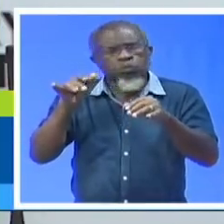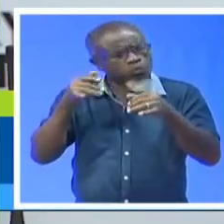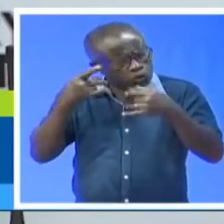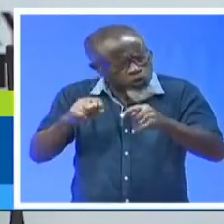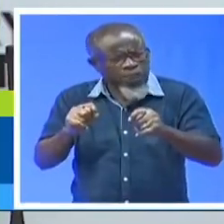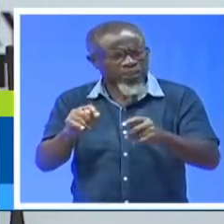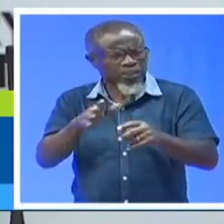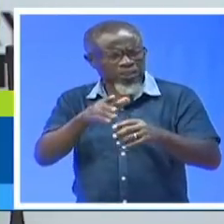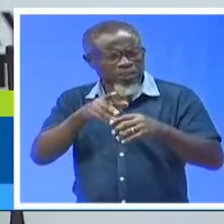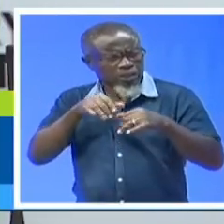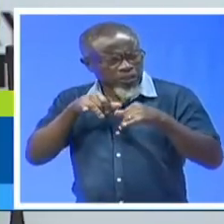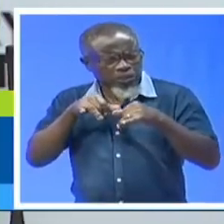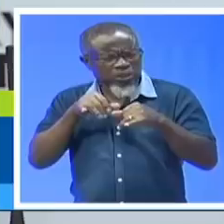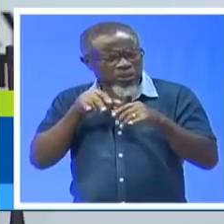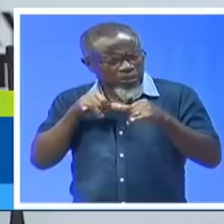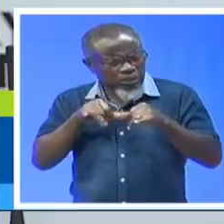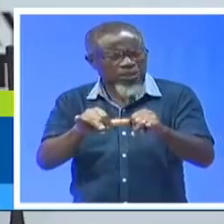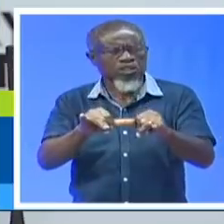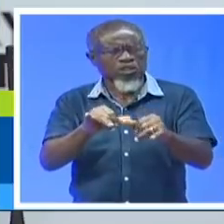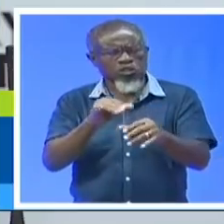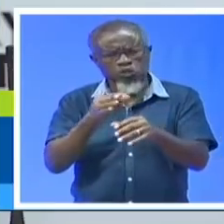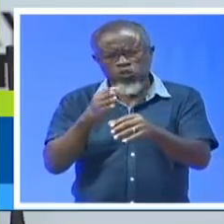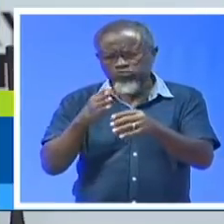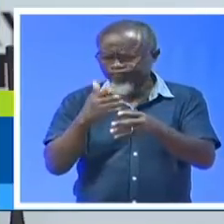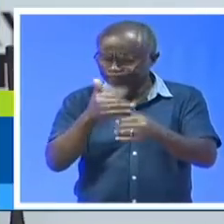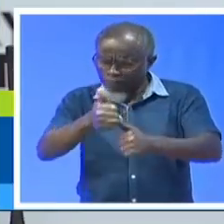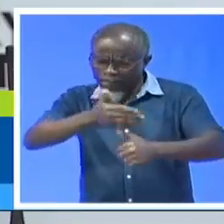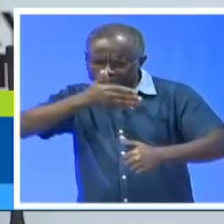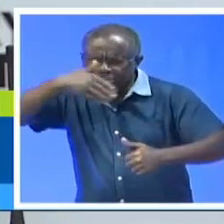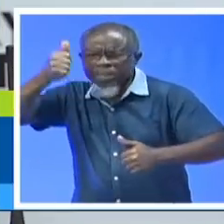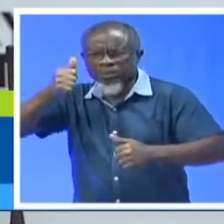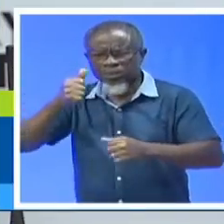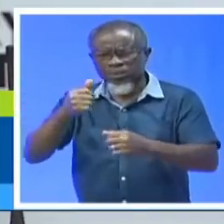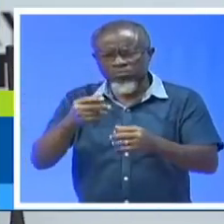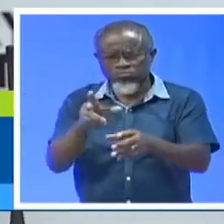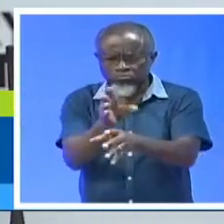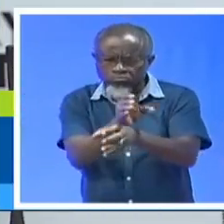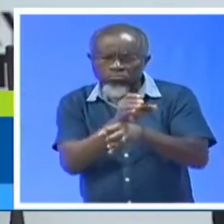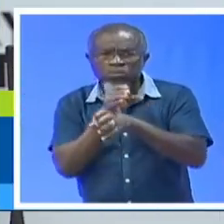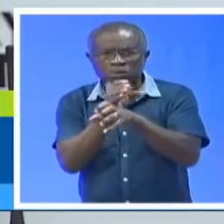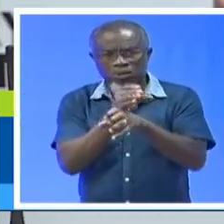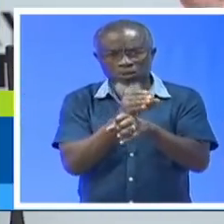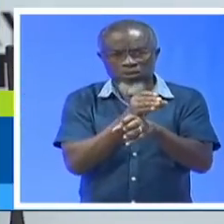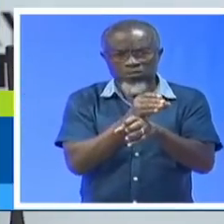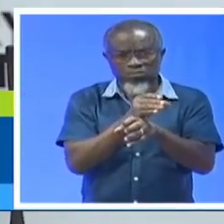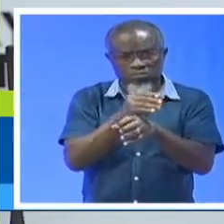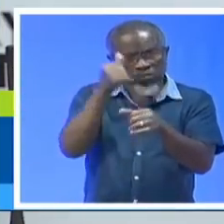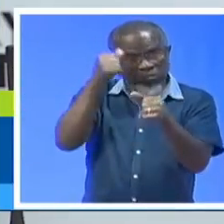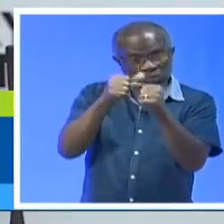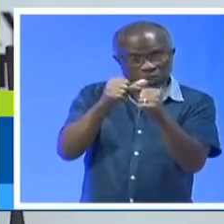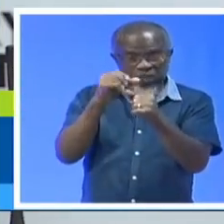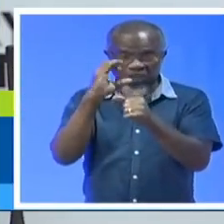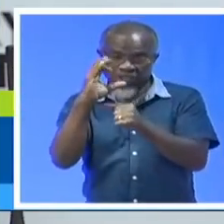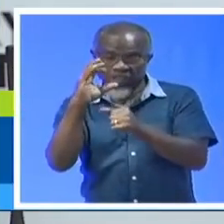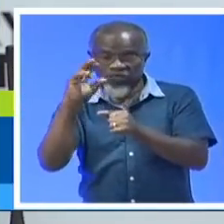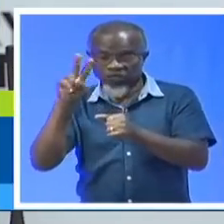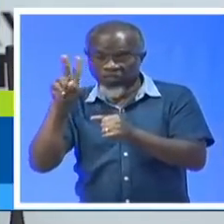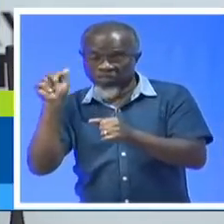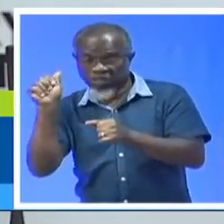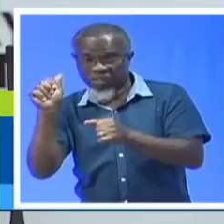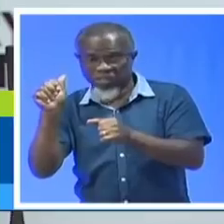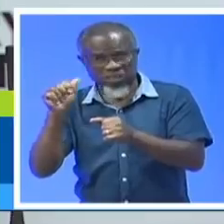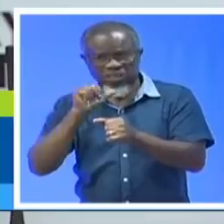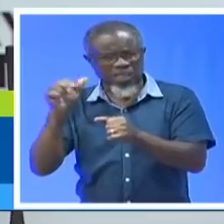level of care. And we did that proactively because Couva was not built with a central monitoring electronic system.